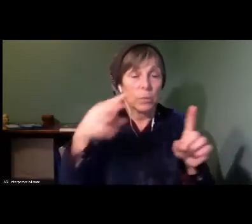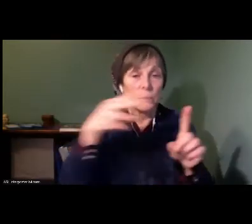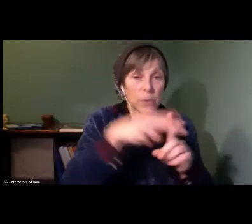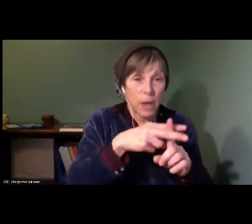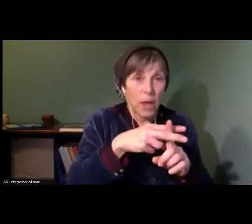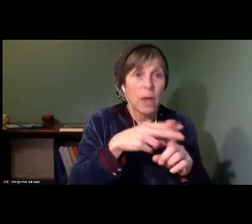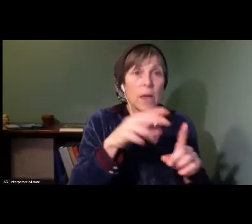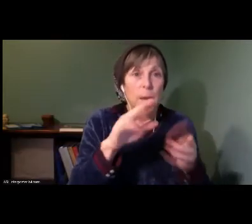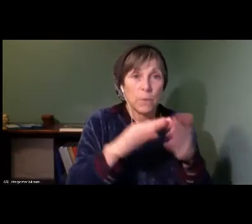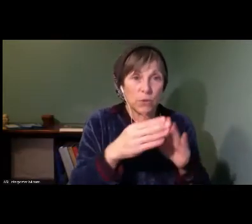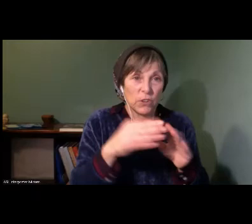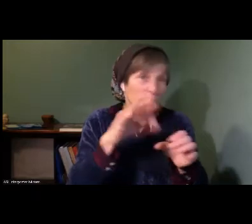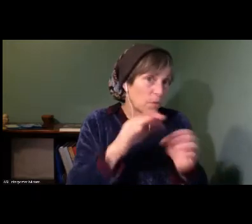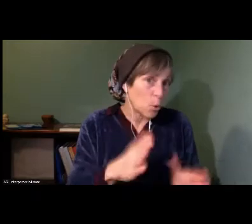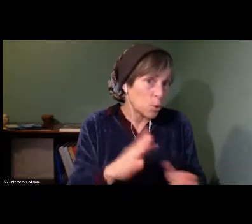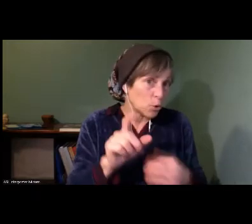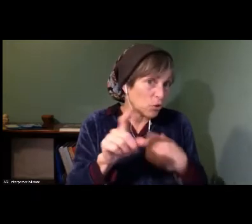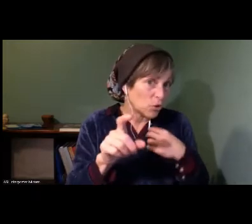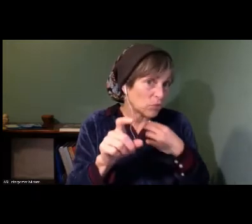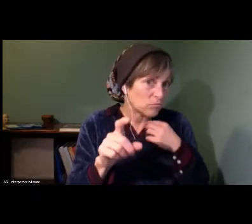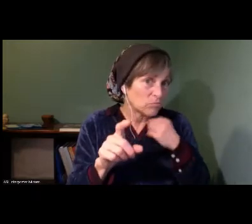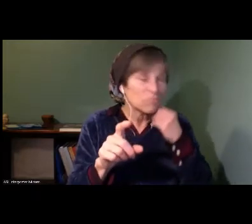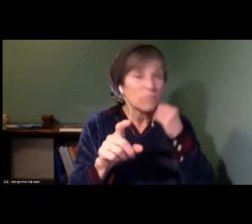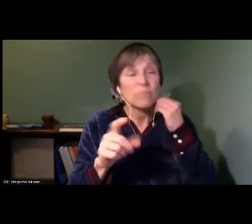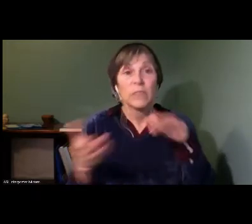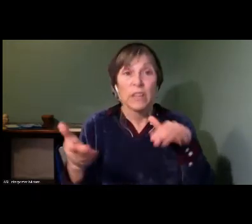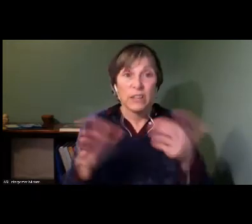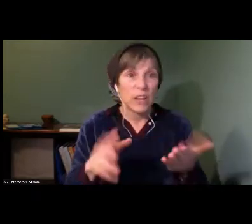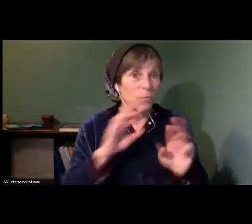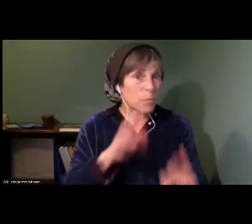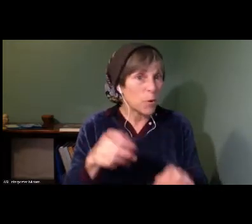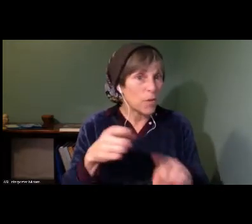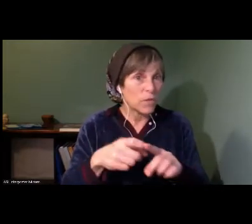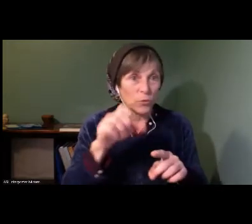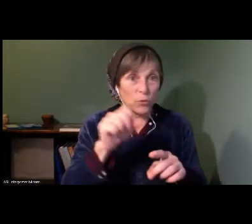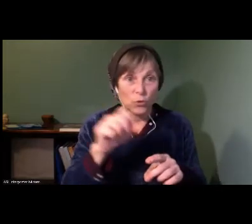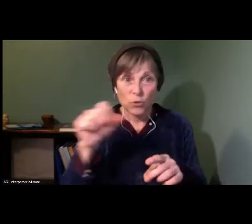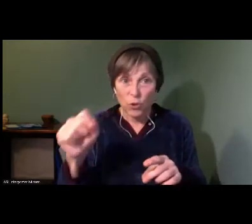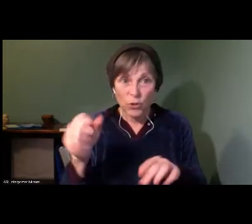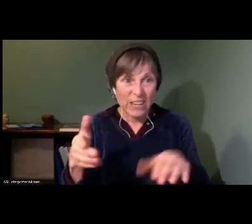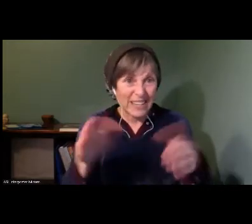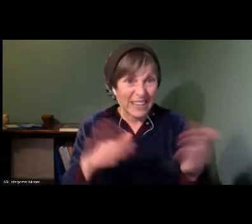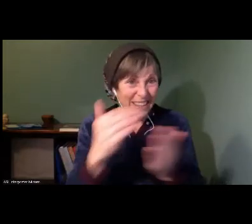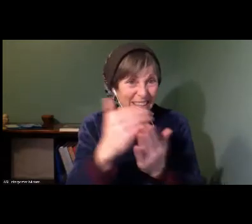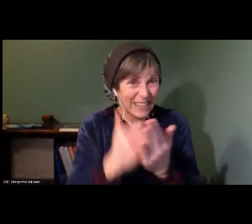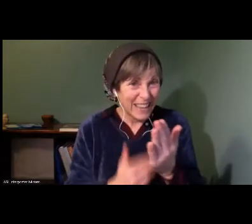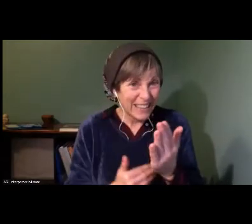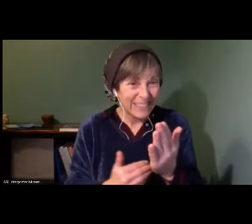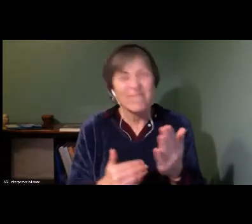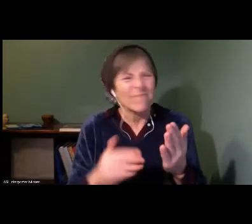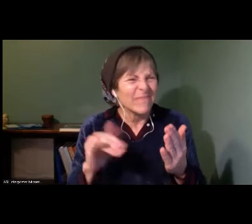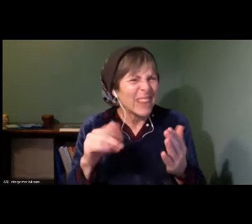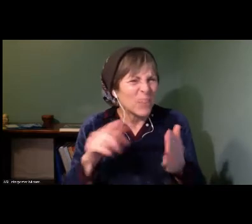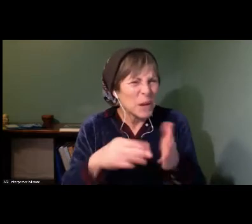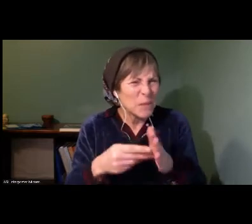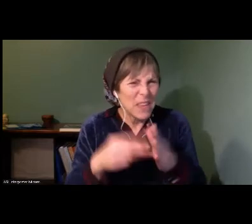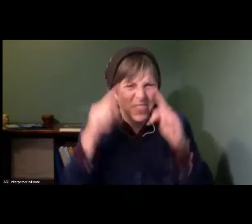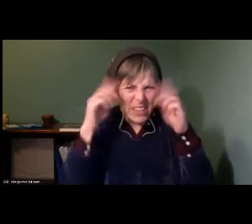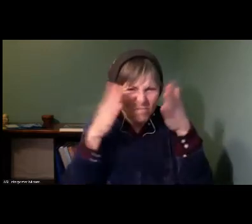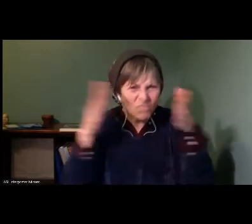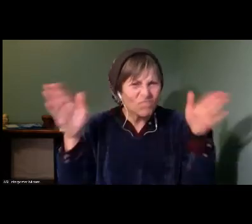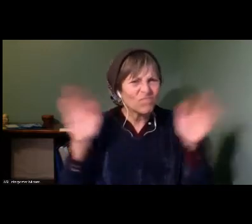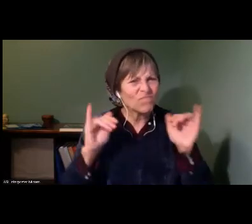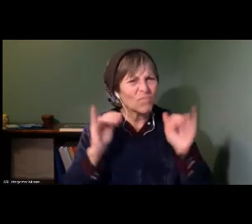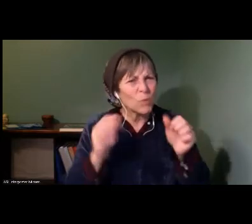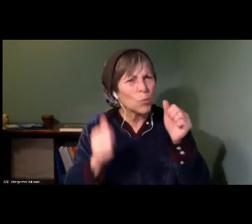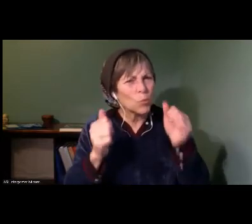municipal voters uh death reports from the social security death index things like that thinking about those sources that are used for regular list maintenance